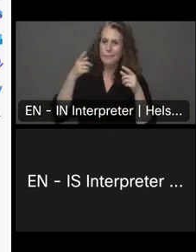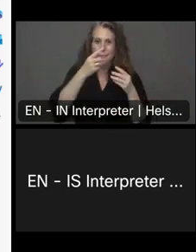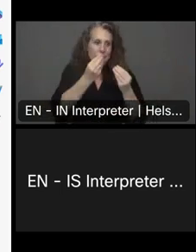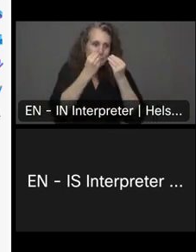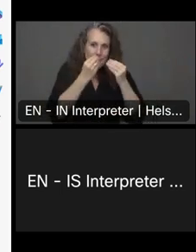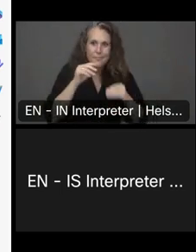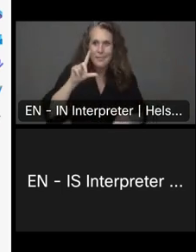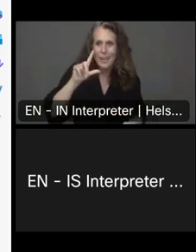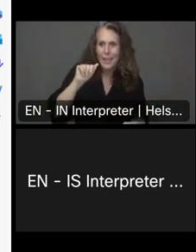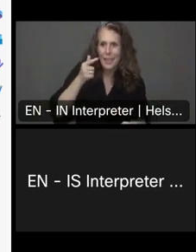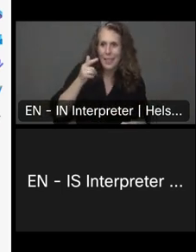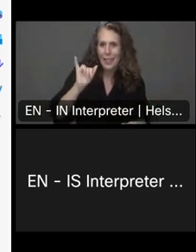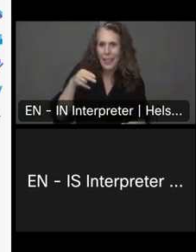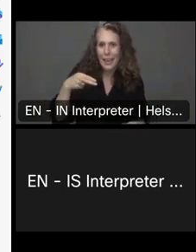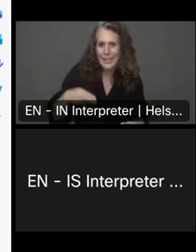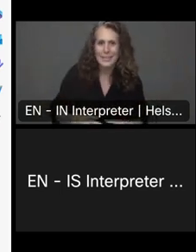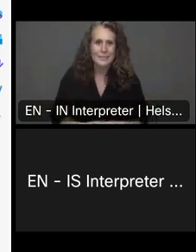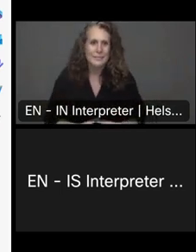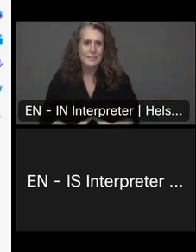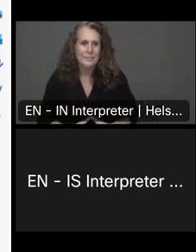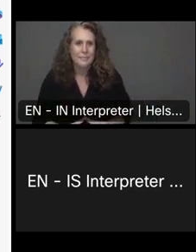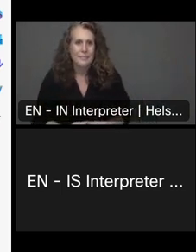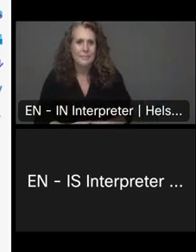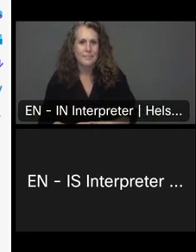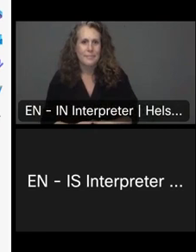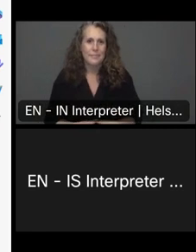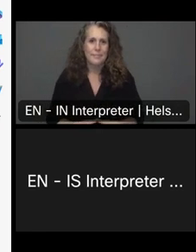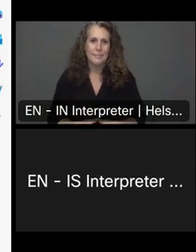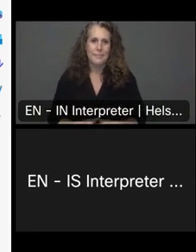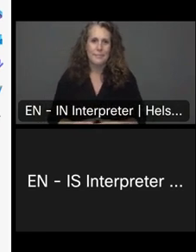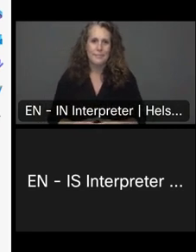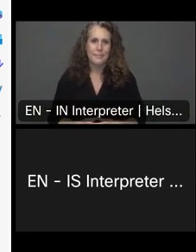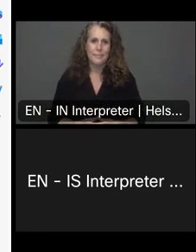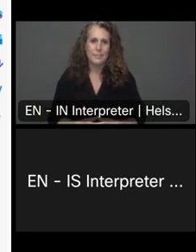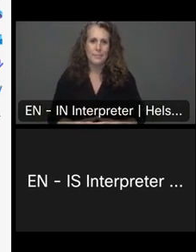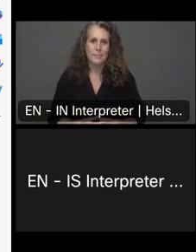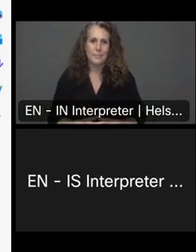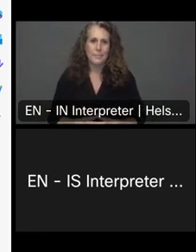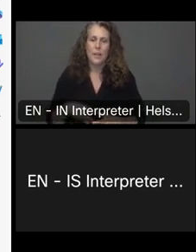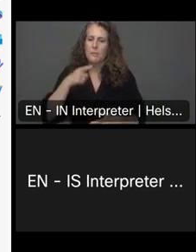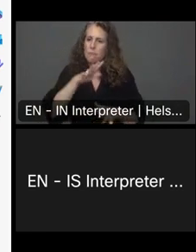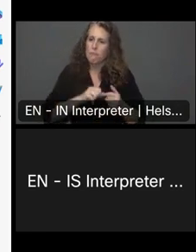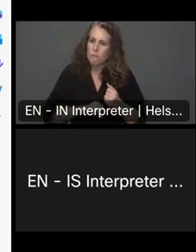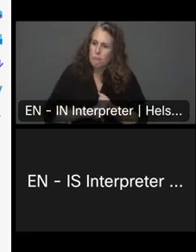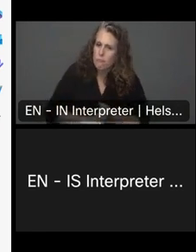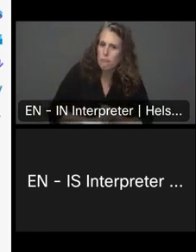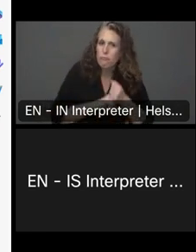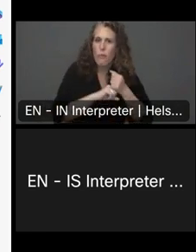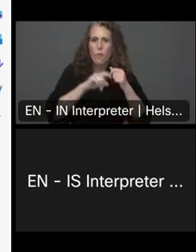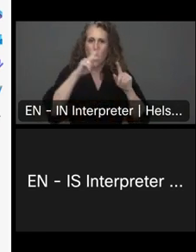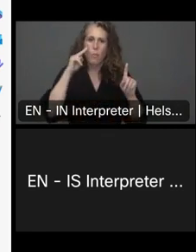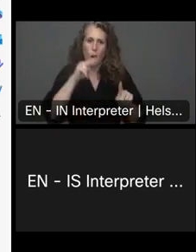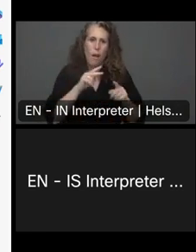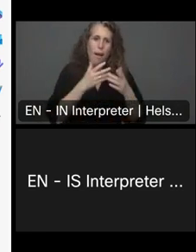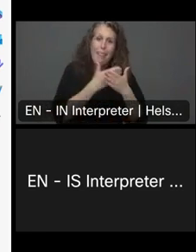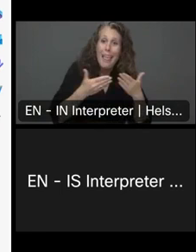Indeed, word order typology is a fruitful venue for the dueling drives model. Languages, grammars, Ahan et al. Right,